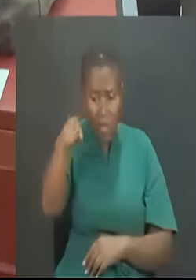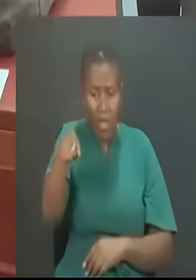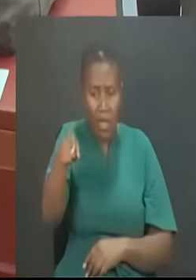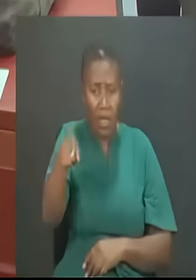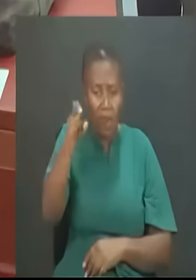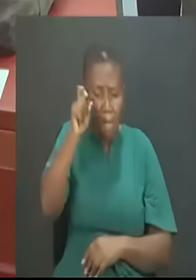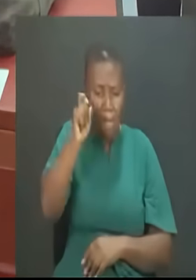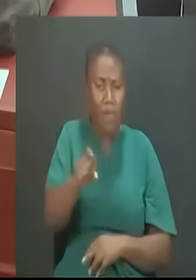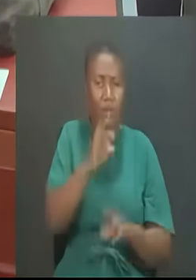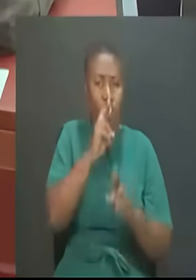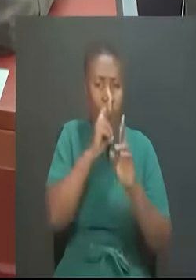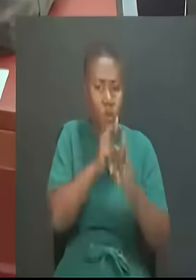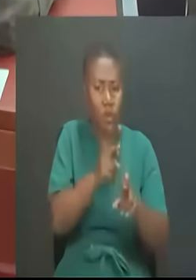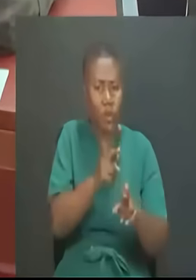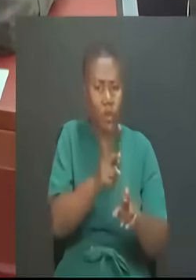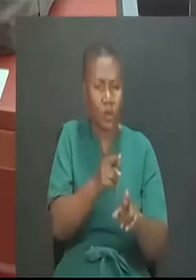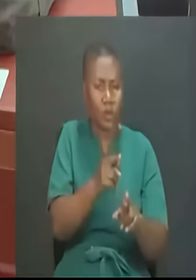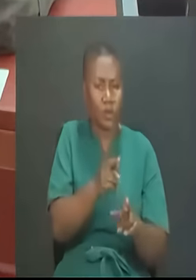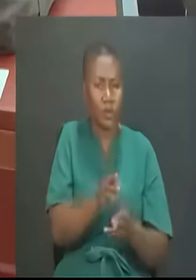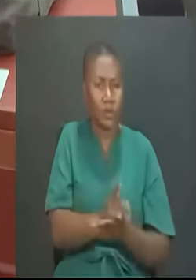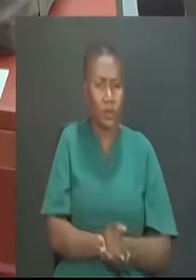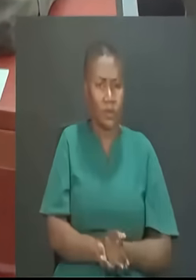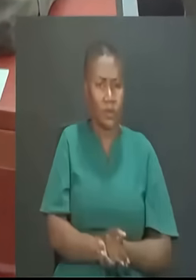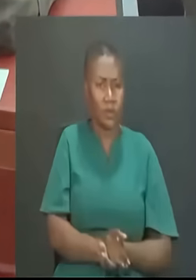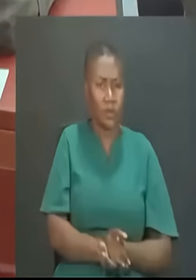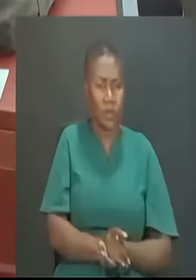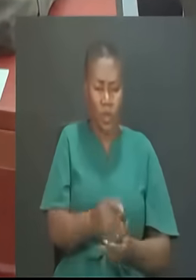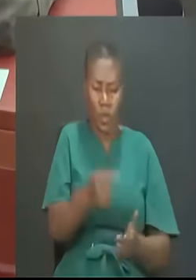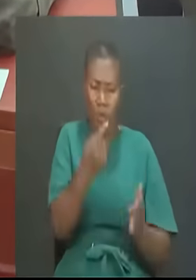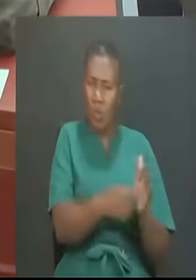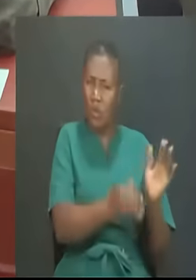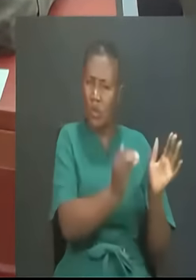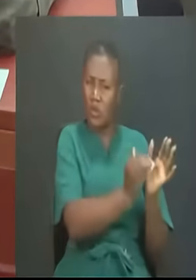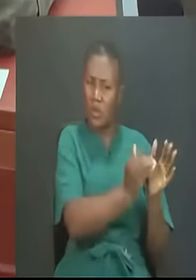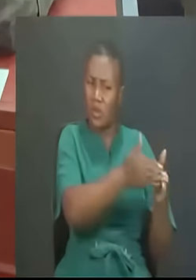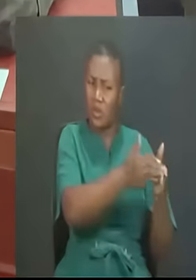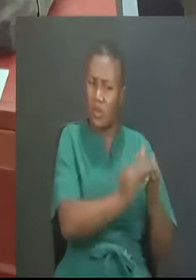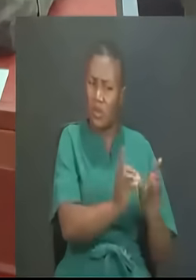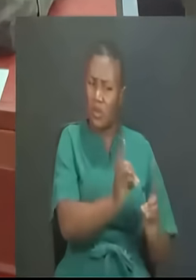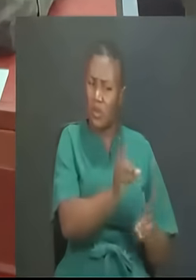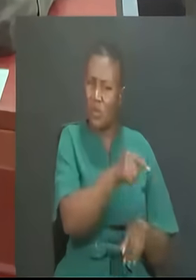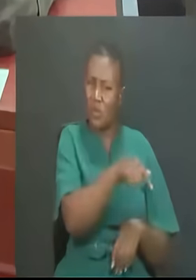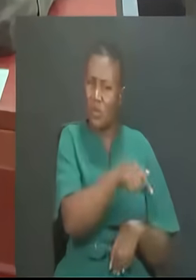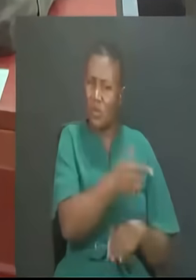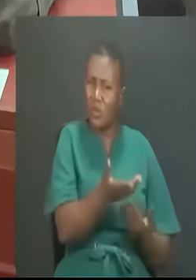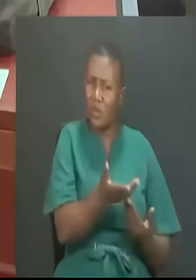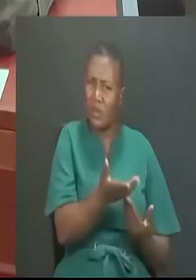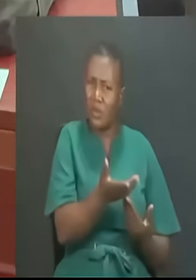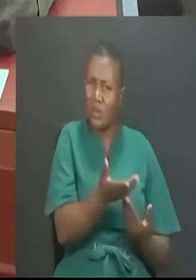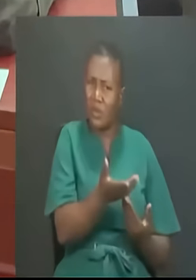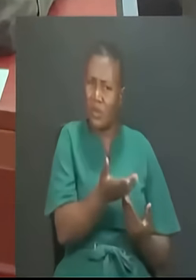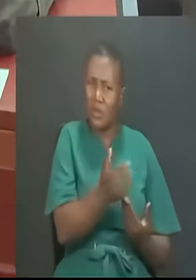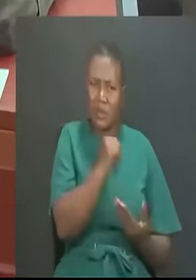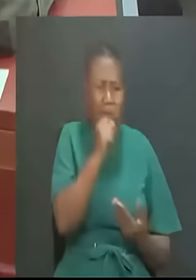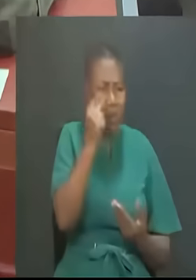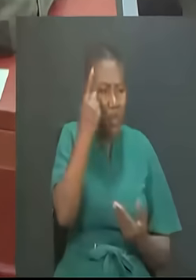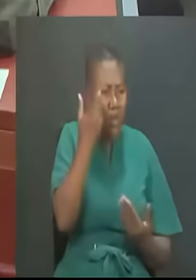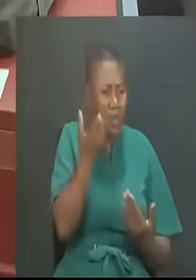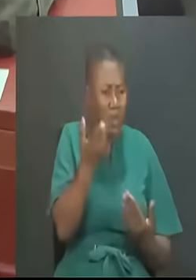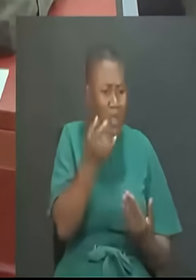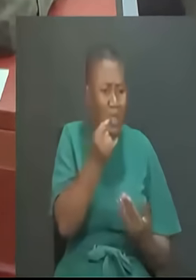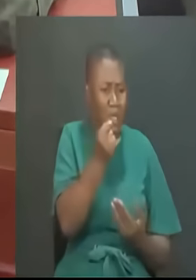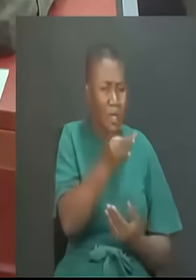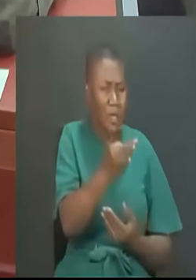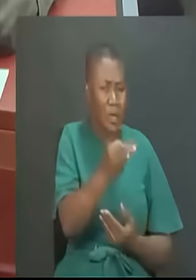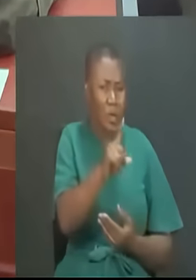But, Mr. Speaker, what the minority leader is doing is neither a question nor a supplementary question